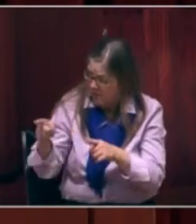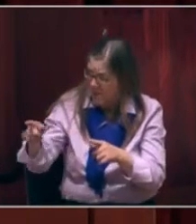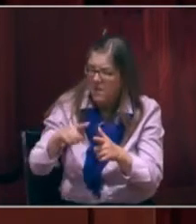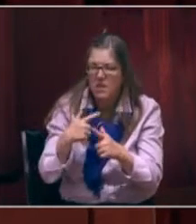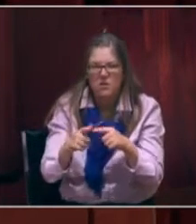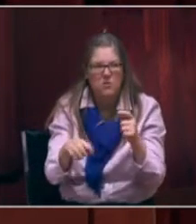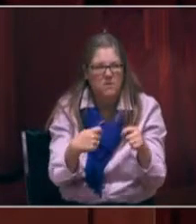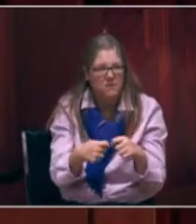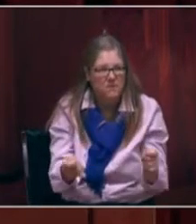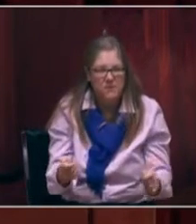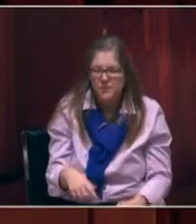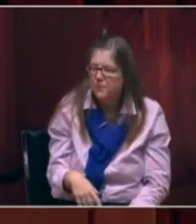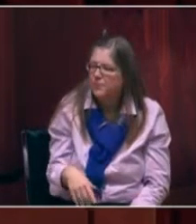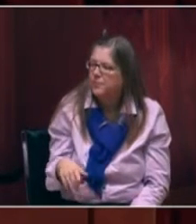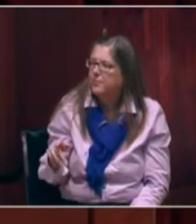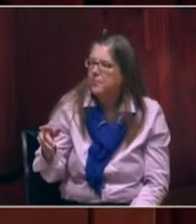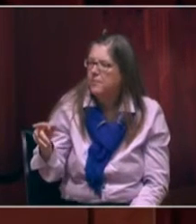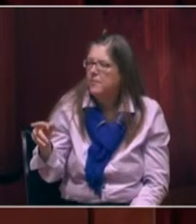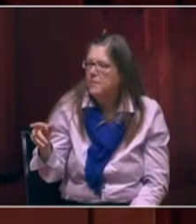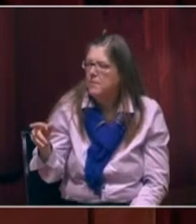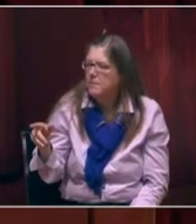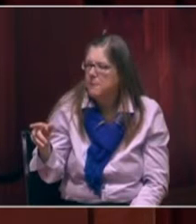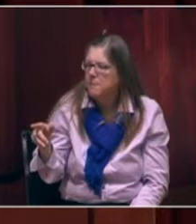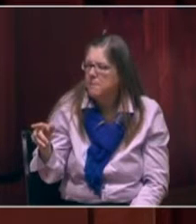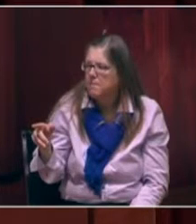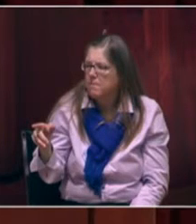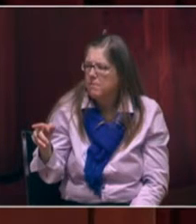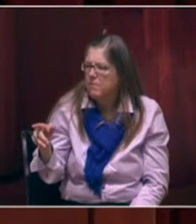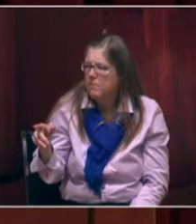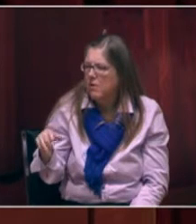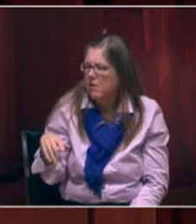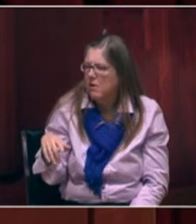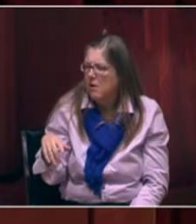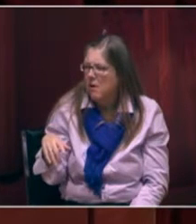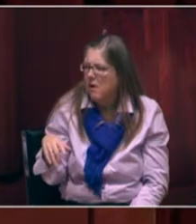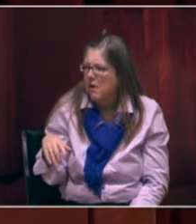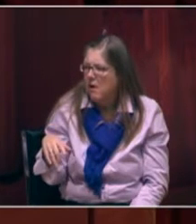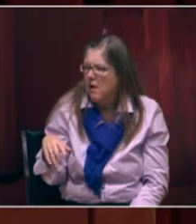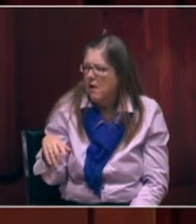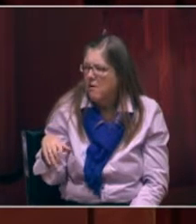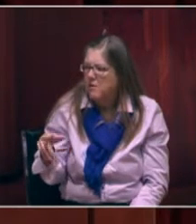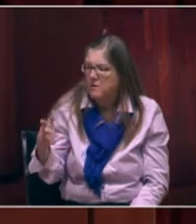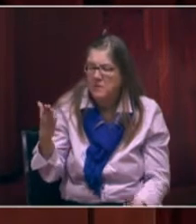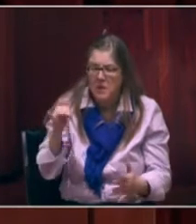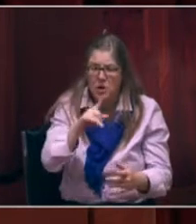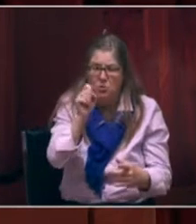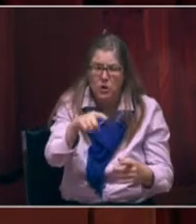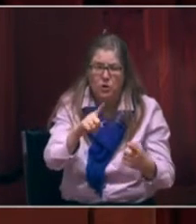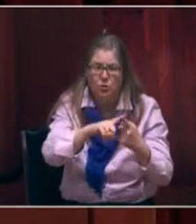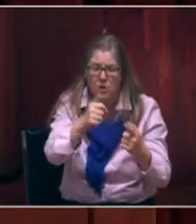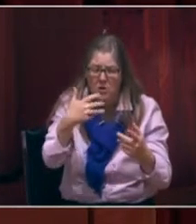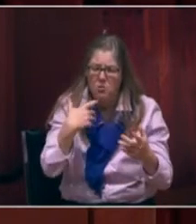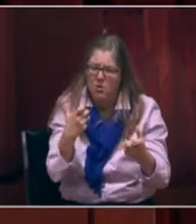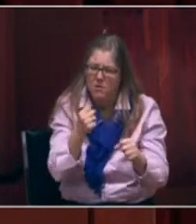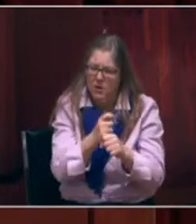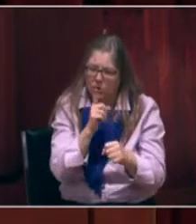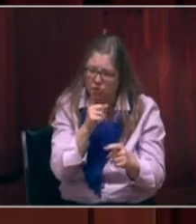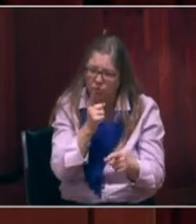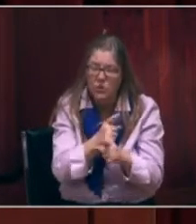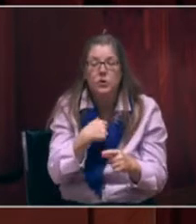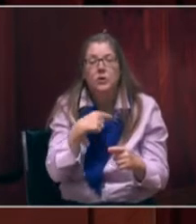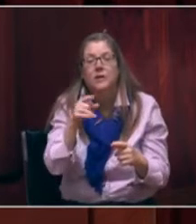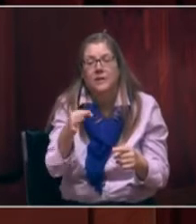Okay, just to confirm, because I'm assuming this might be a question other folks have too. Just to confirm, if you've previously